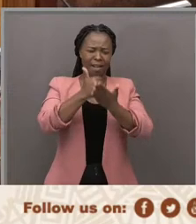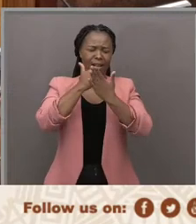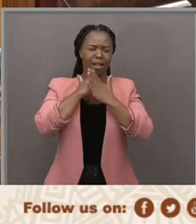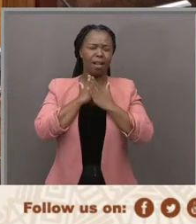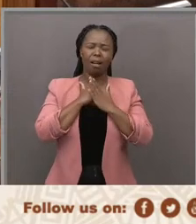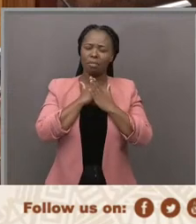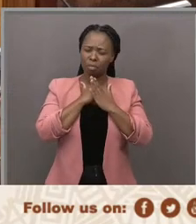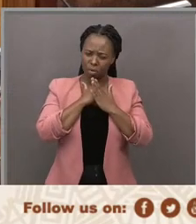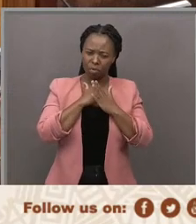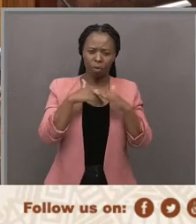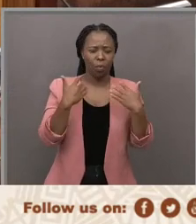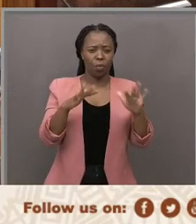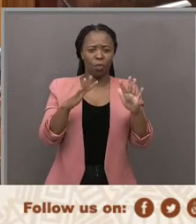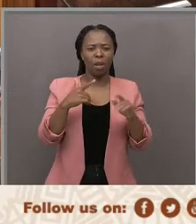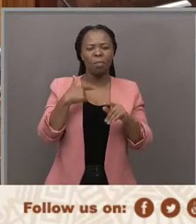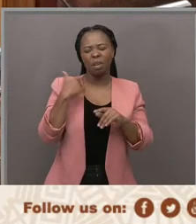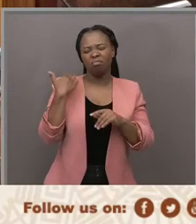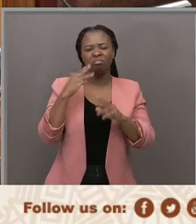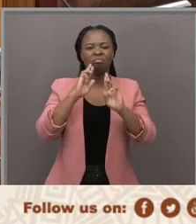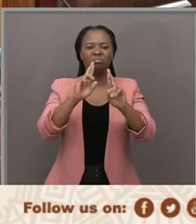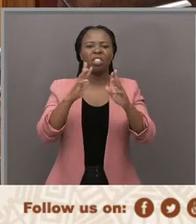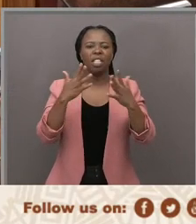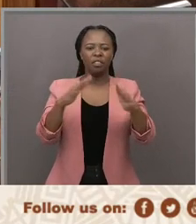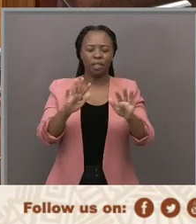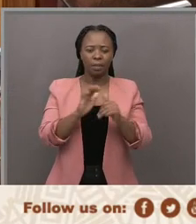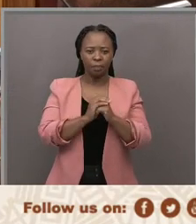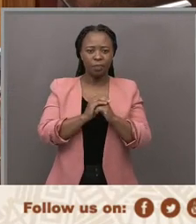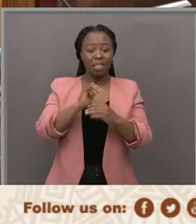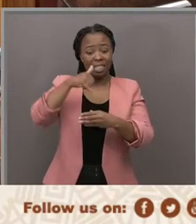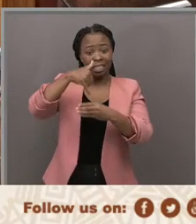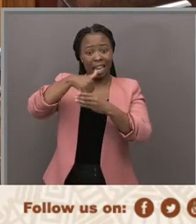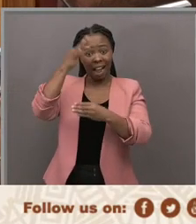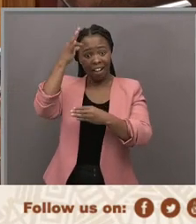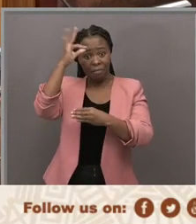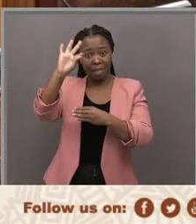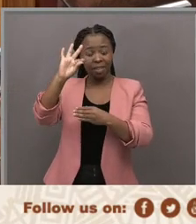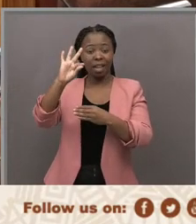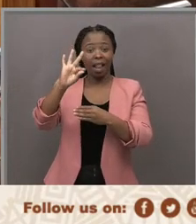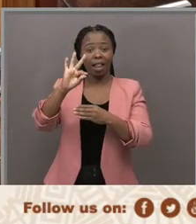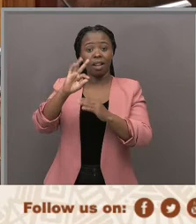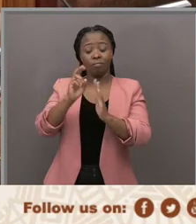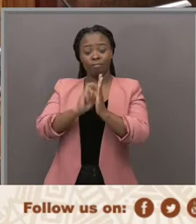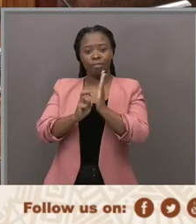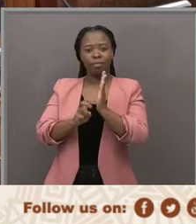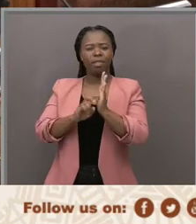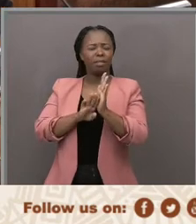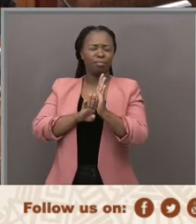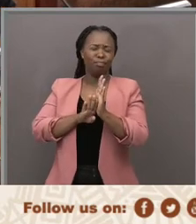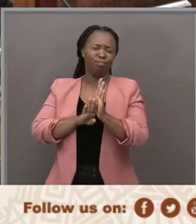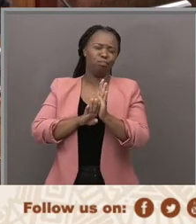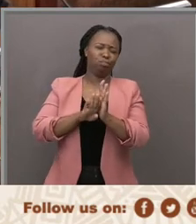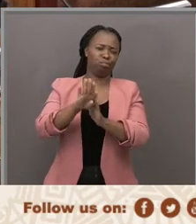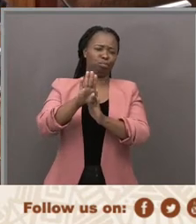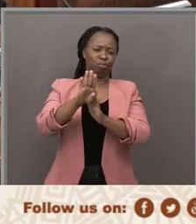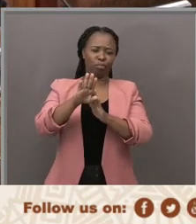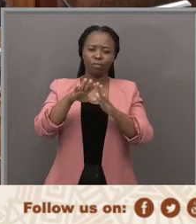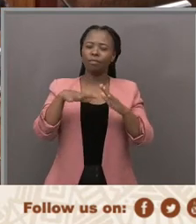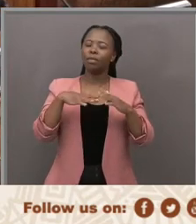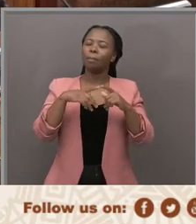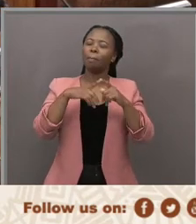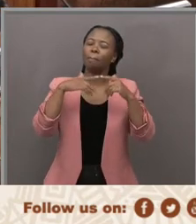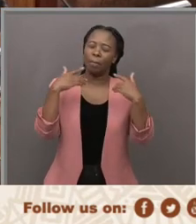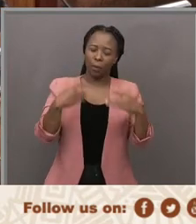way. I've already reported about that. Intergovernmental relations have improved in a very big way. We are concerned